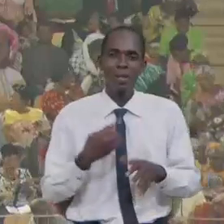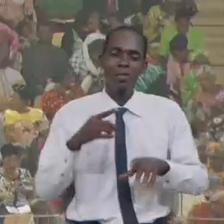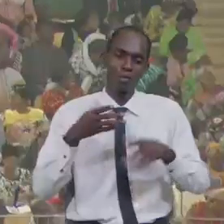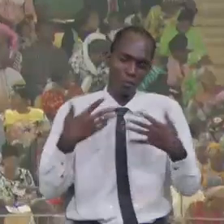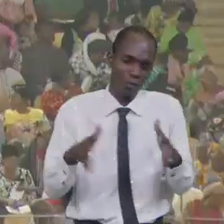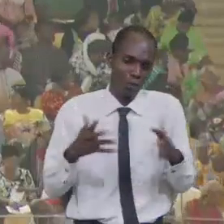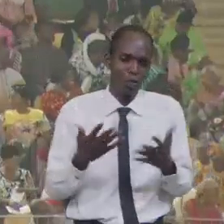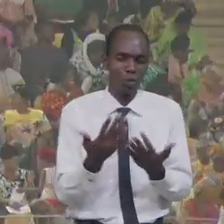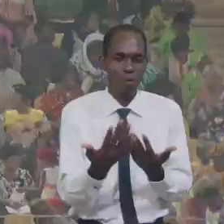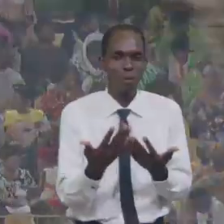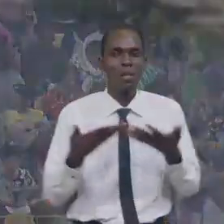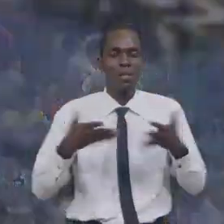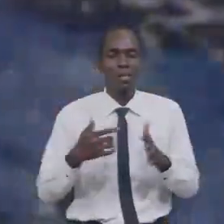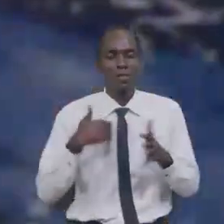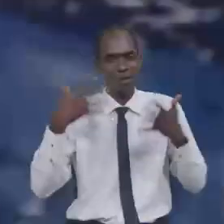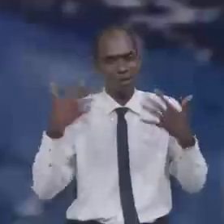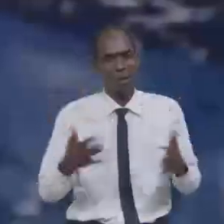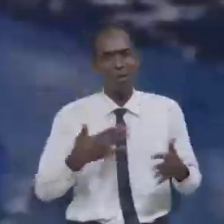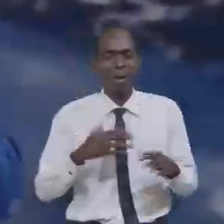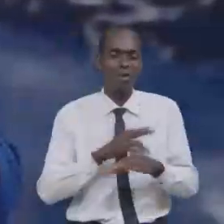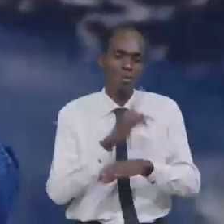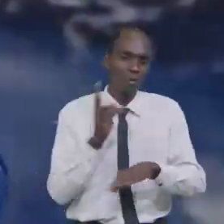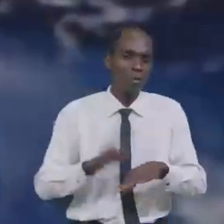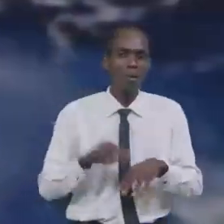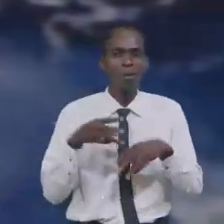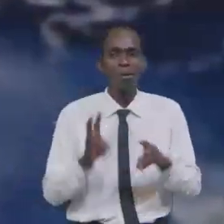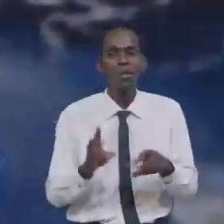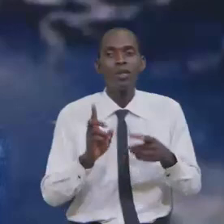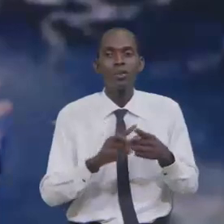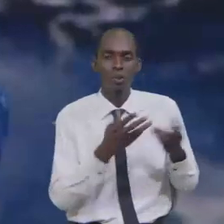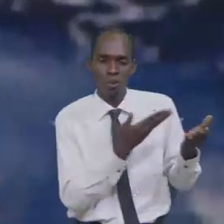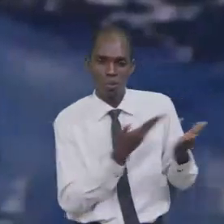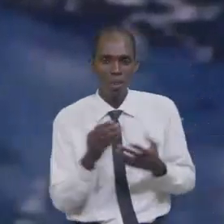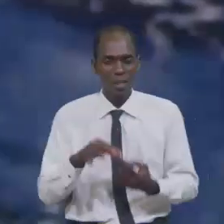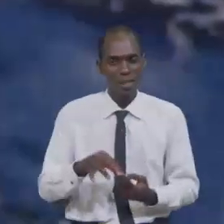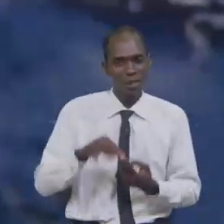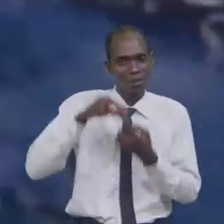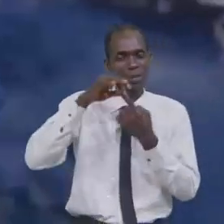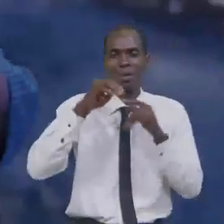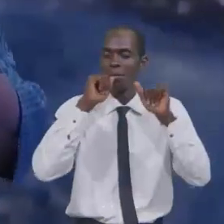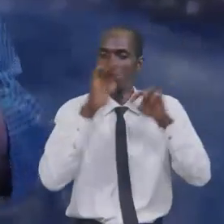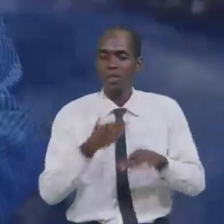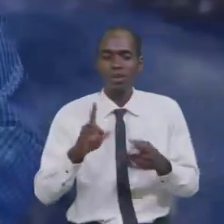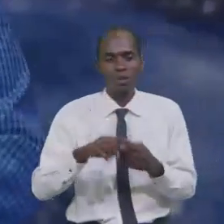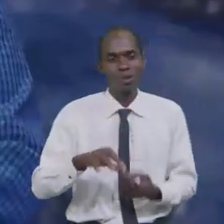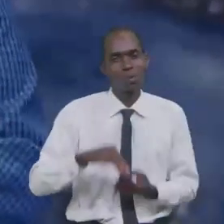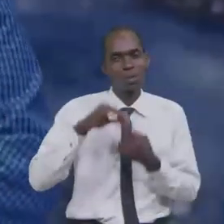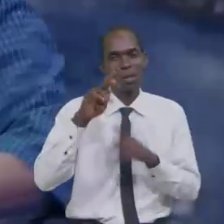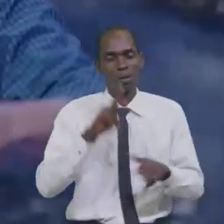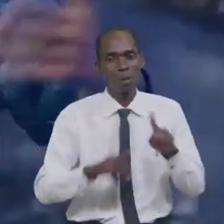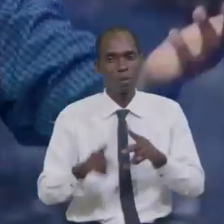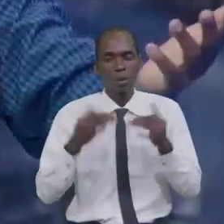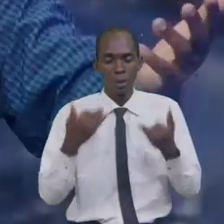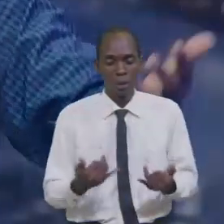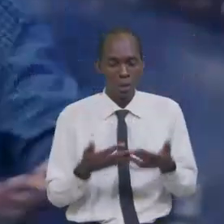let me go through my, usual thing to bring a special blessing to special people here, heads bowed and eyes